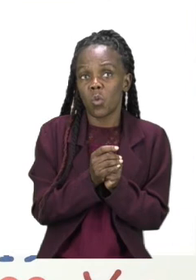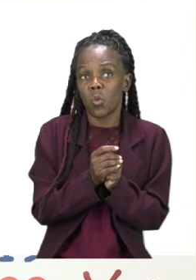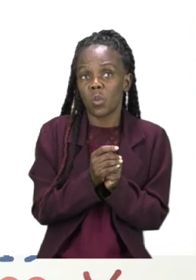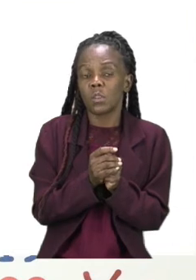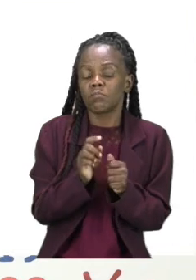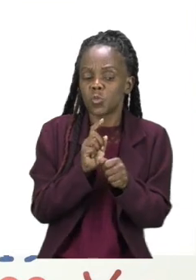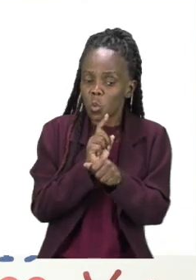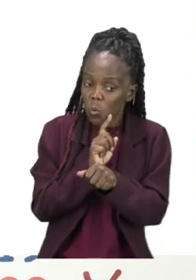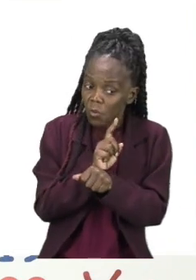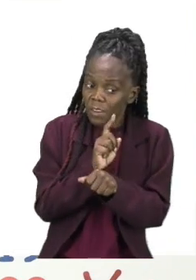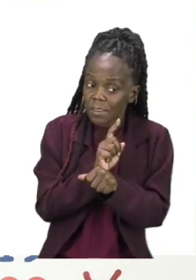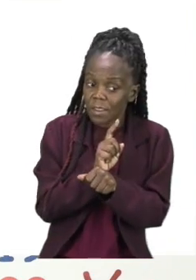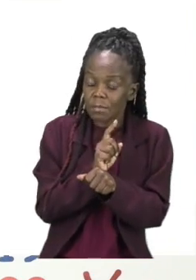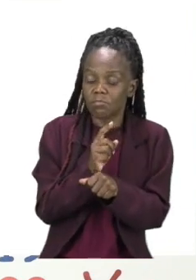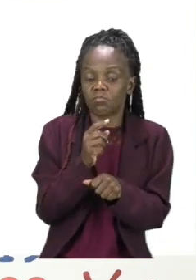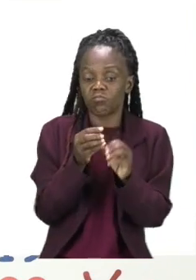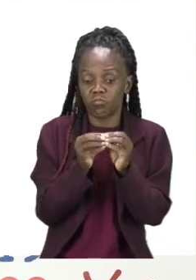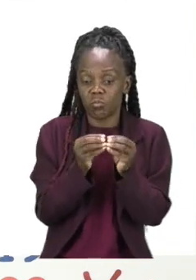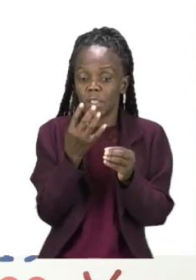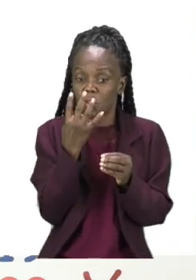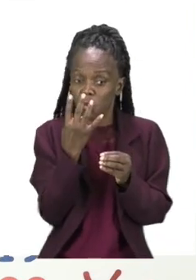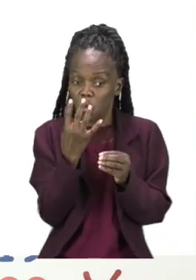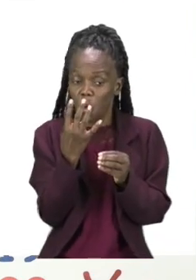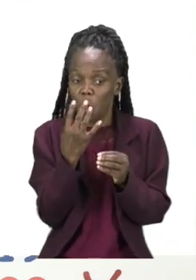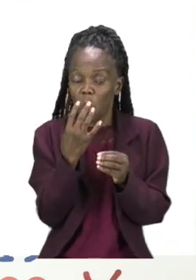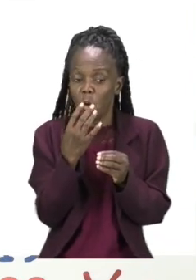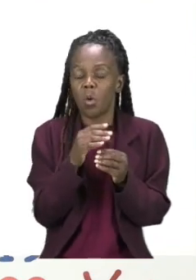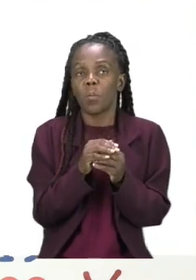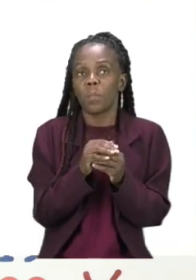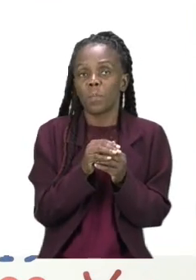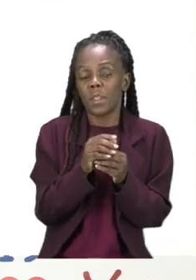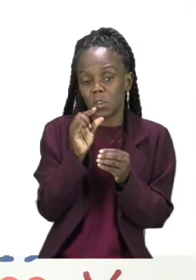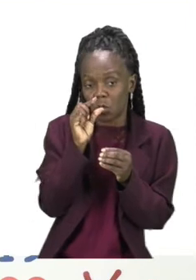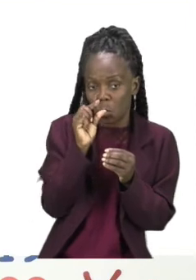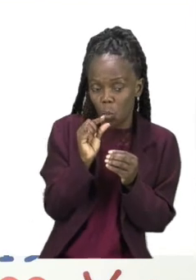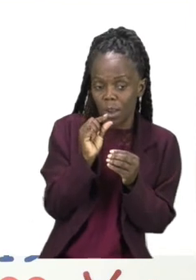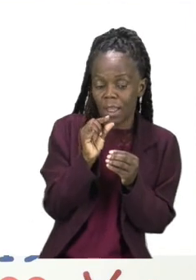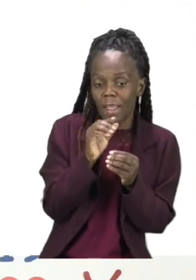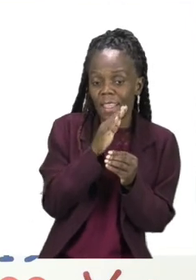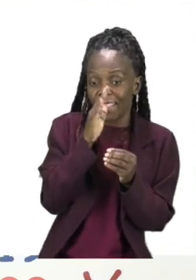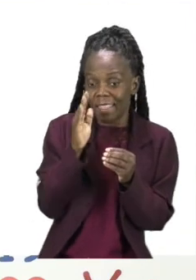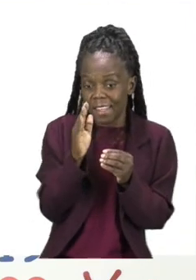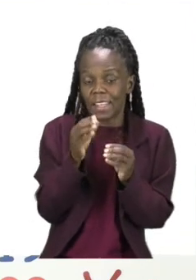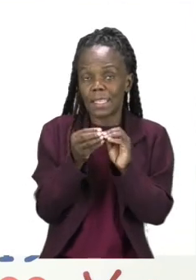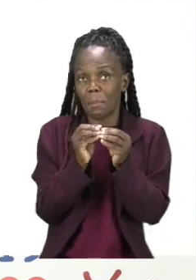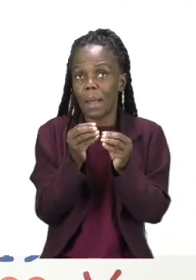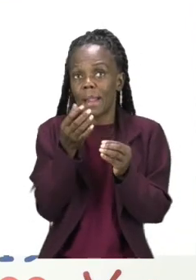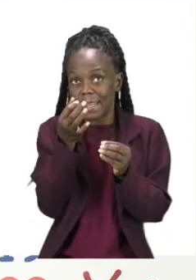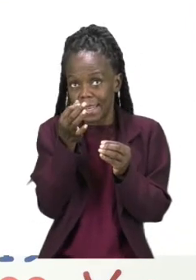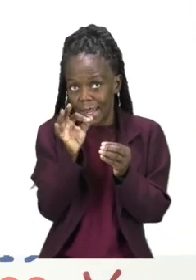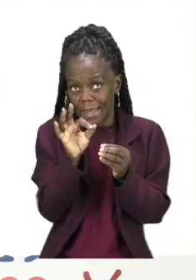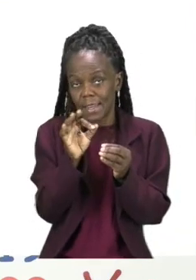is 4, which means 4 is the smaller number. So we are going to circle